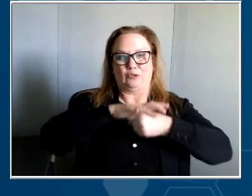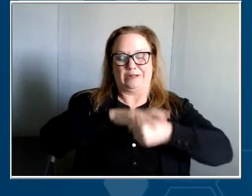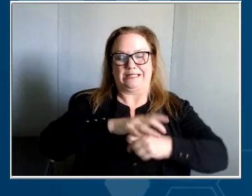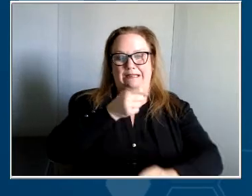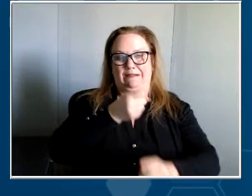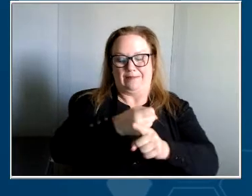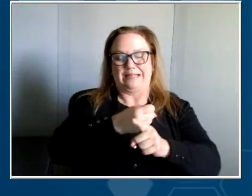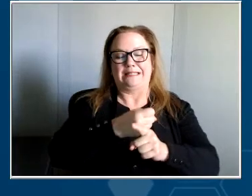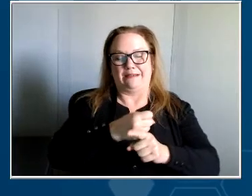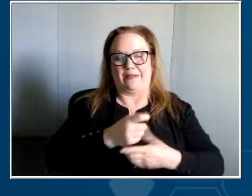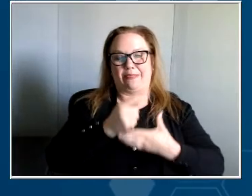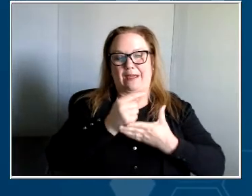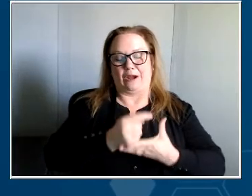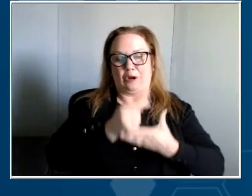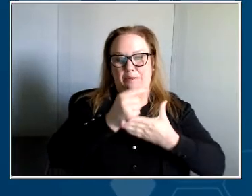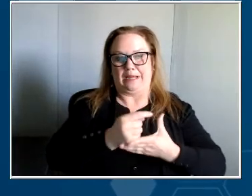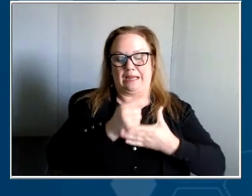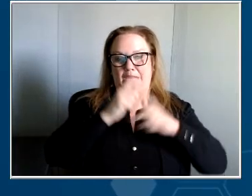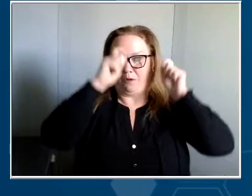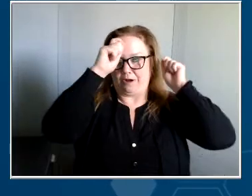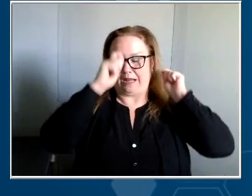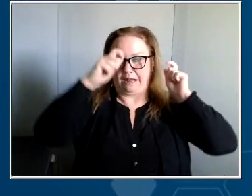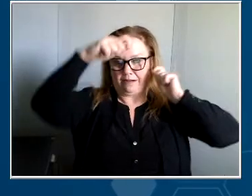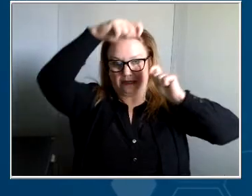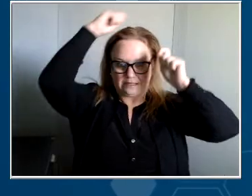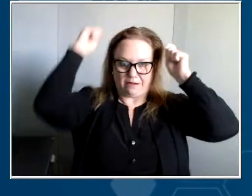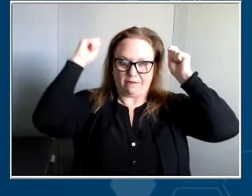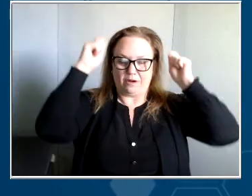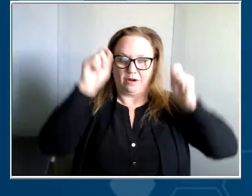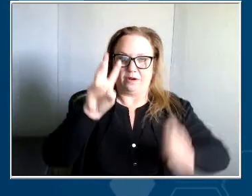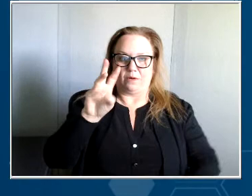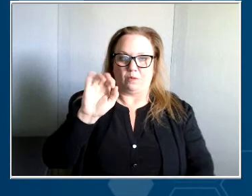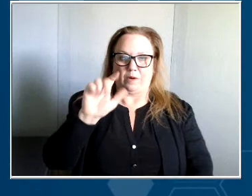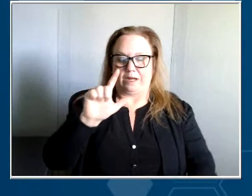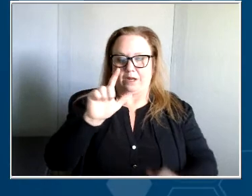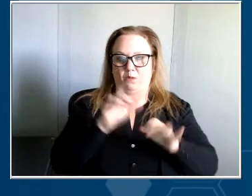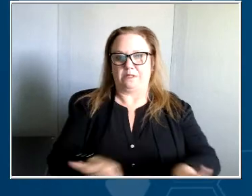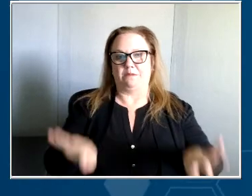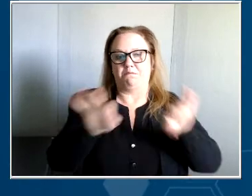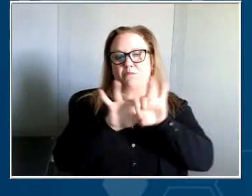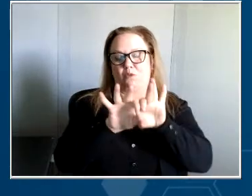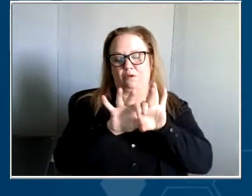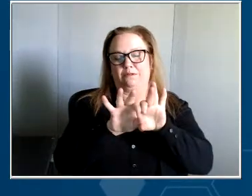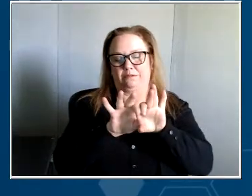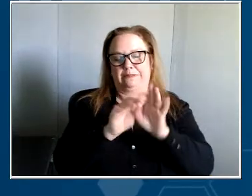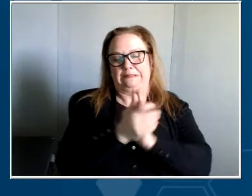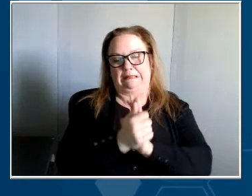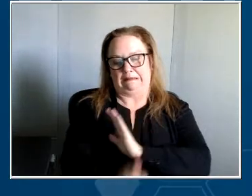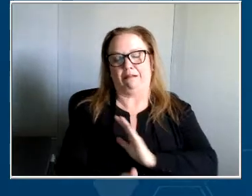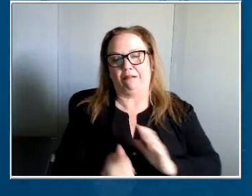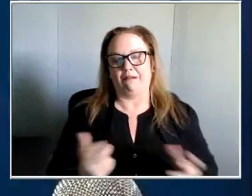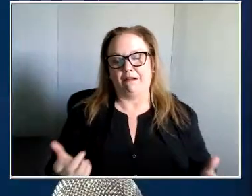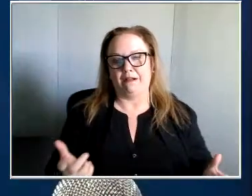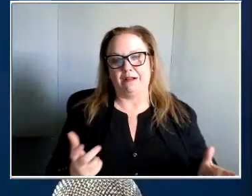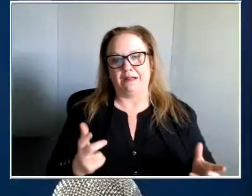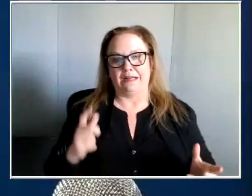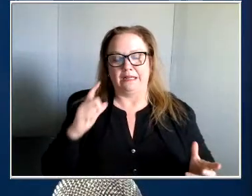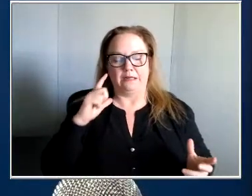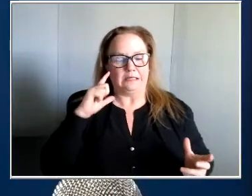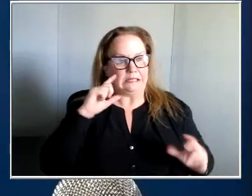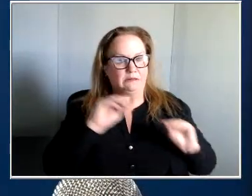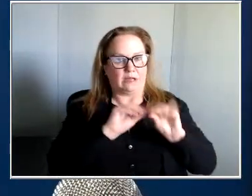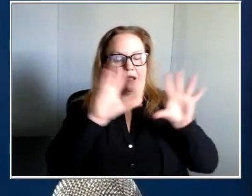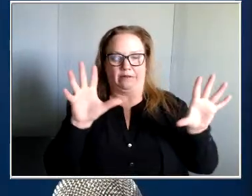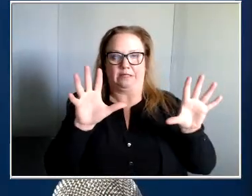It also found that wearing a hat, headscarf, wig was one of the most important coping strategies. And you think, this sounds really obvious, that of course if you